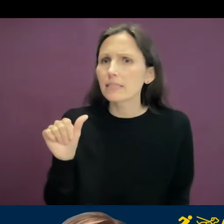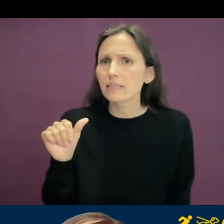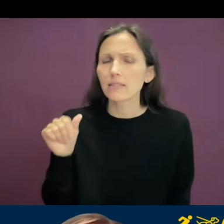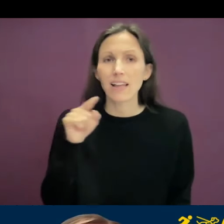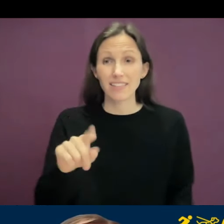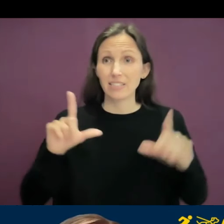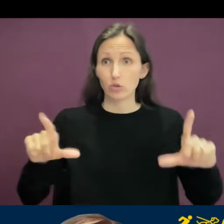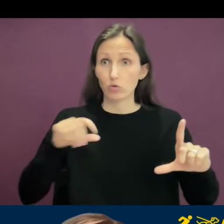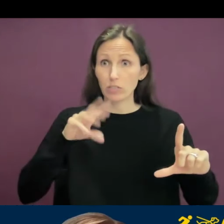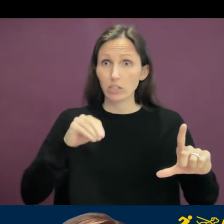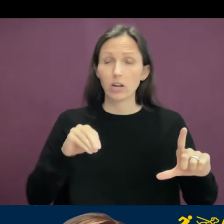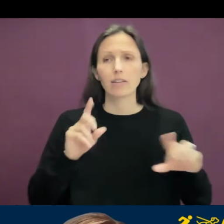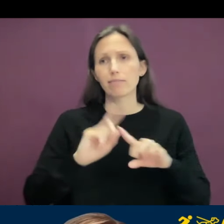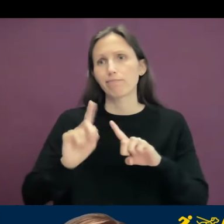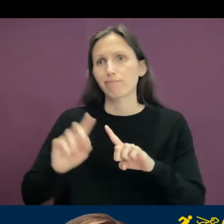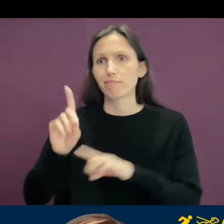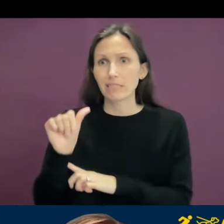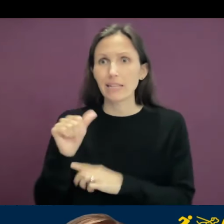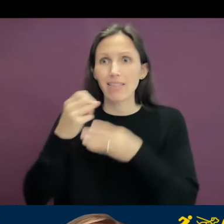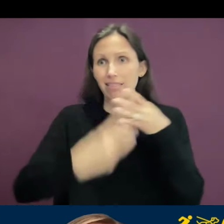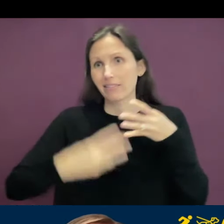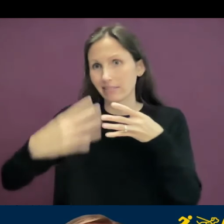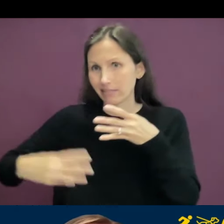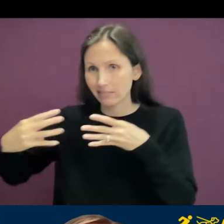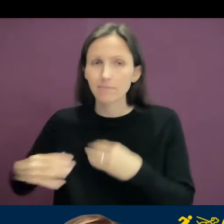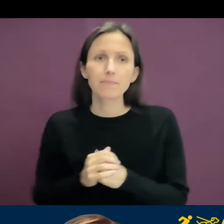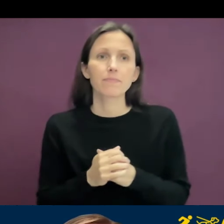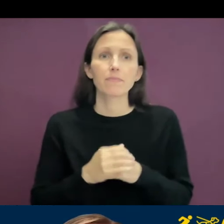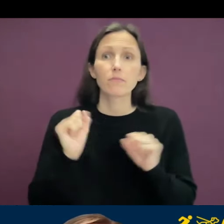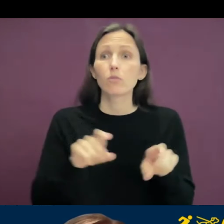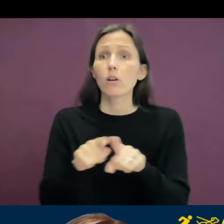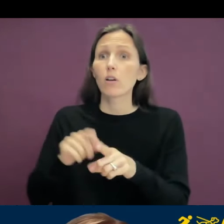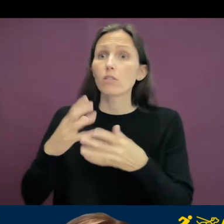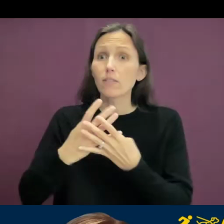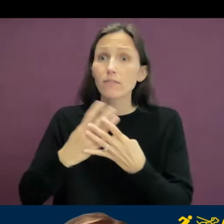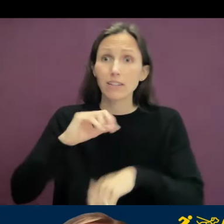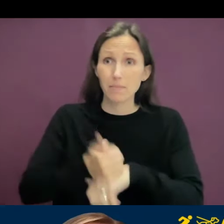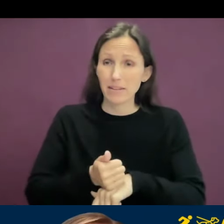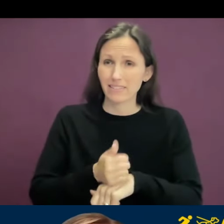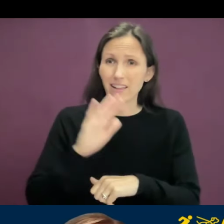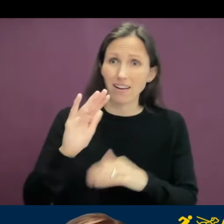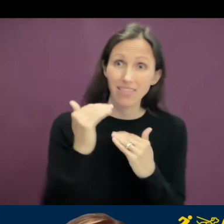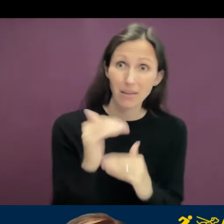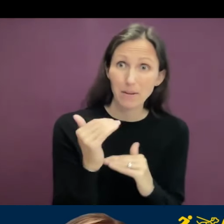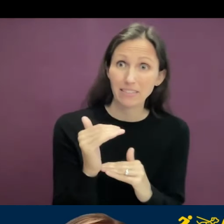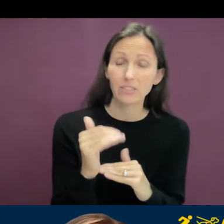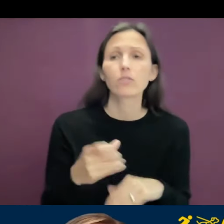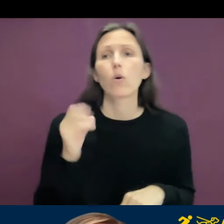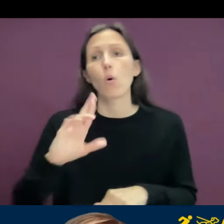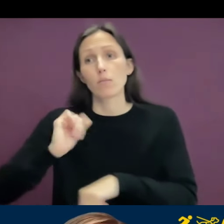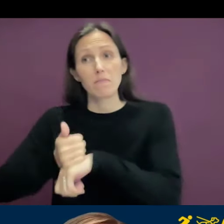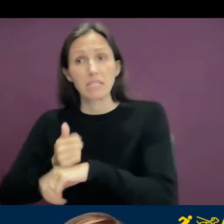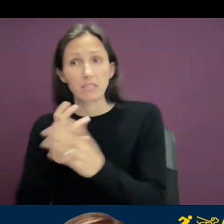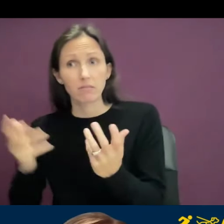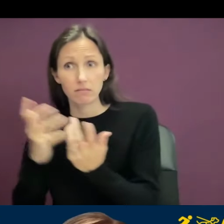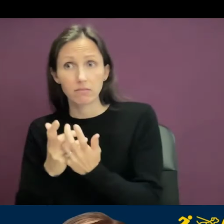just a number of ones that were on one of the page. You can also filter by limitation or by accommodation.